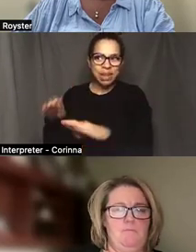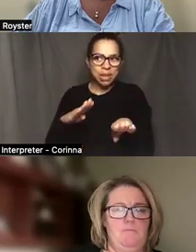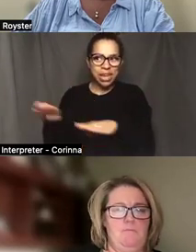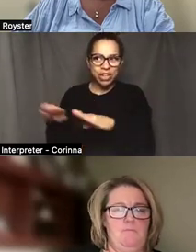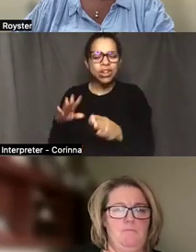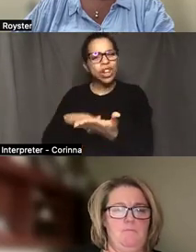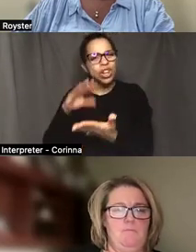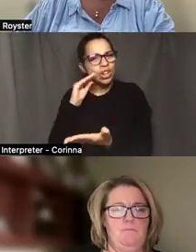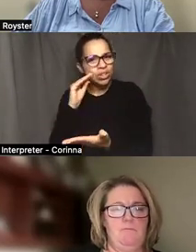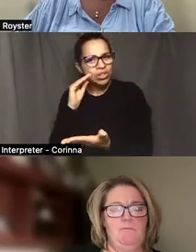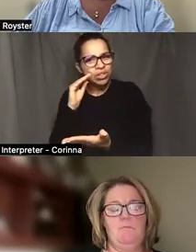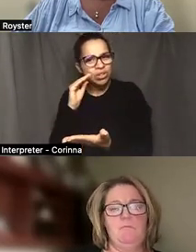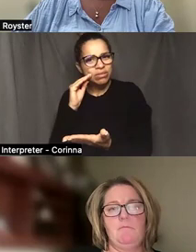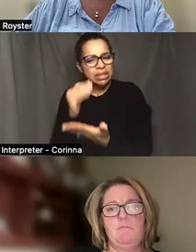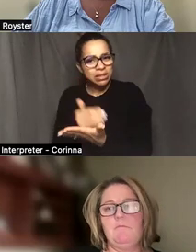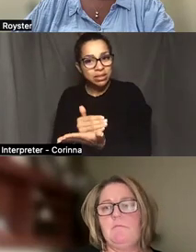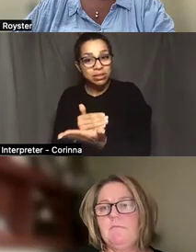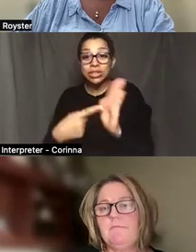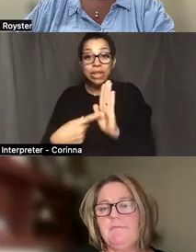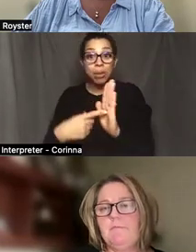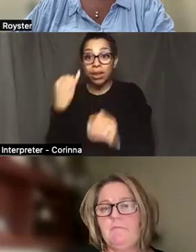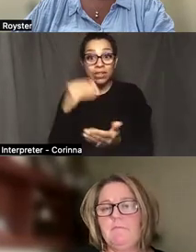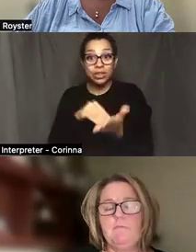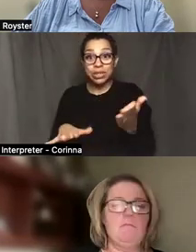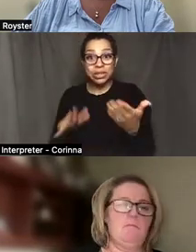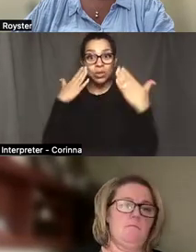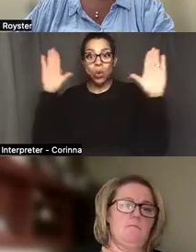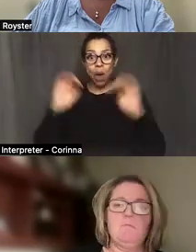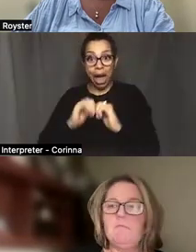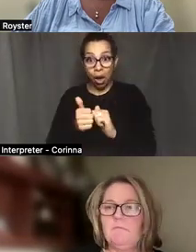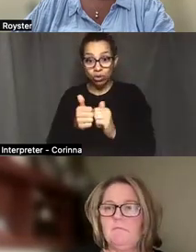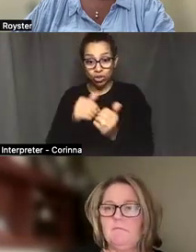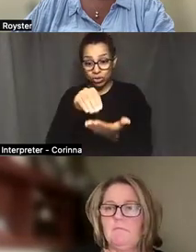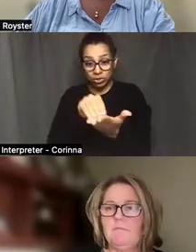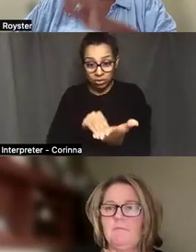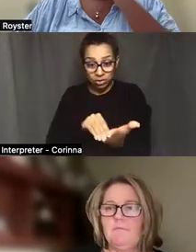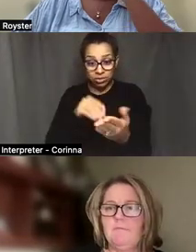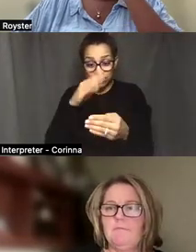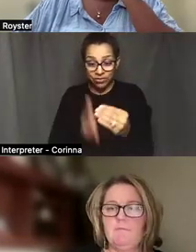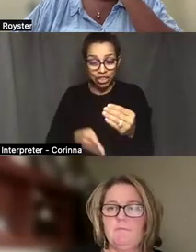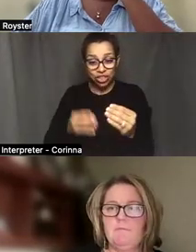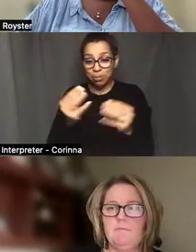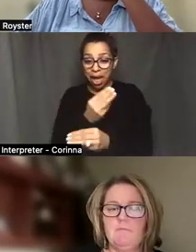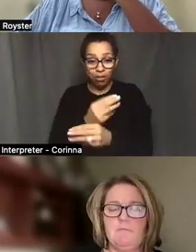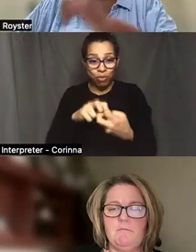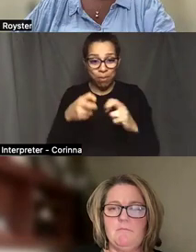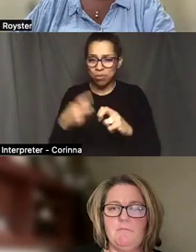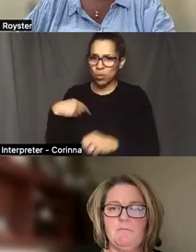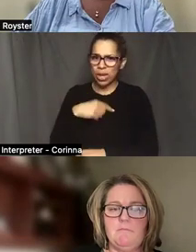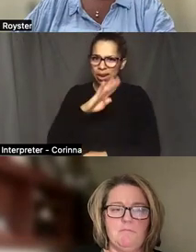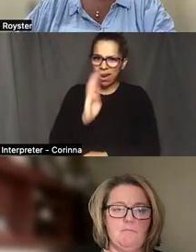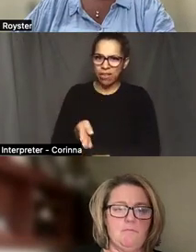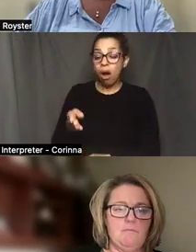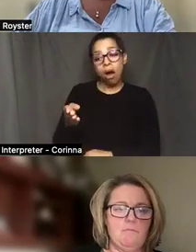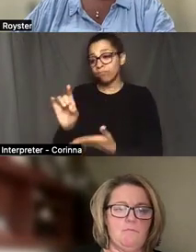if a student doesn't know how to accomplish a math problem, we don't write them off and say, that's it, you don't know math, you got to